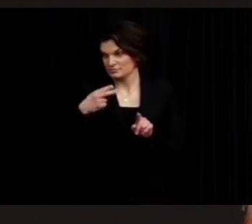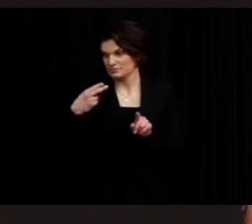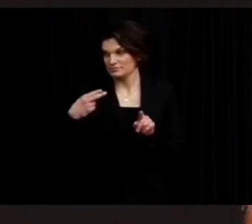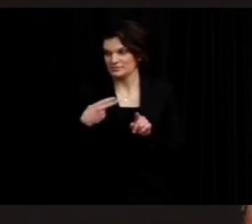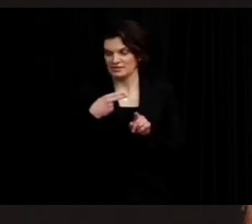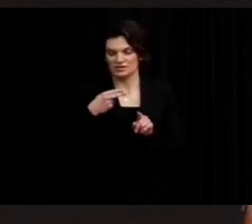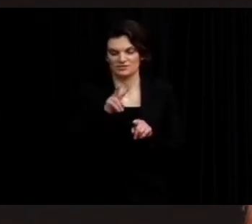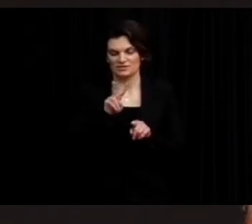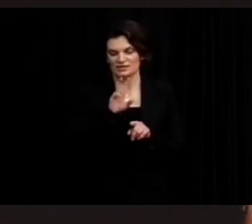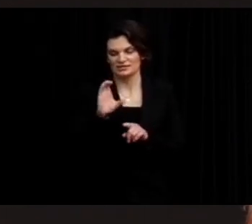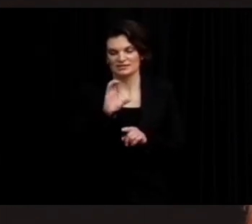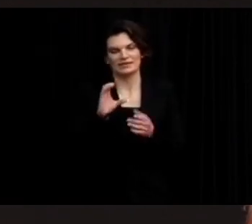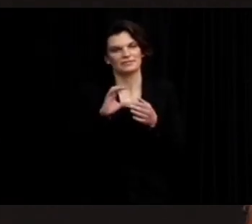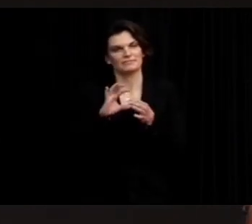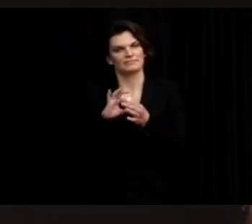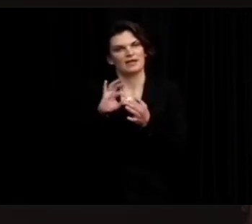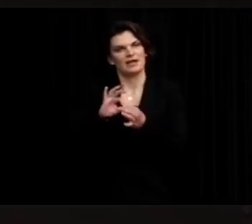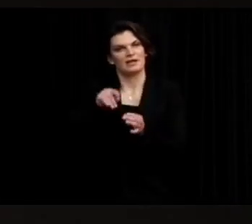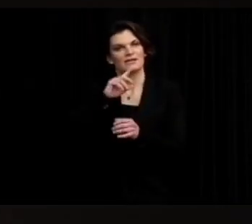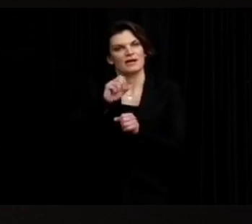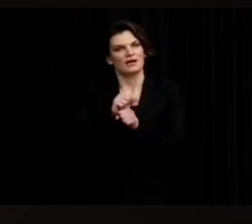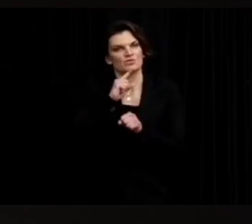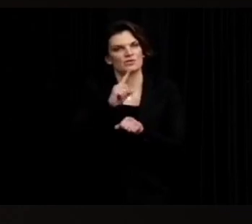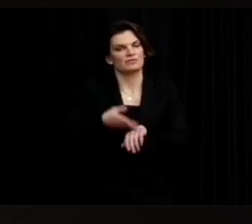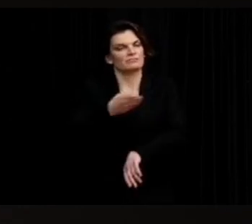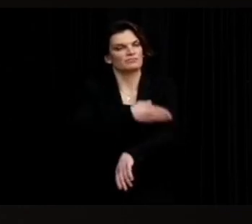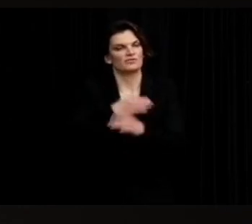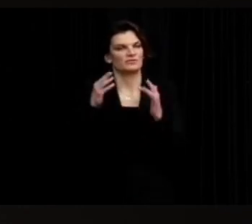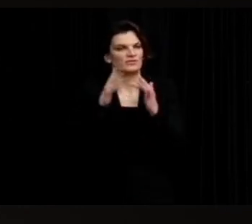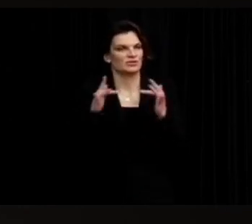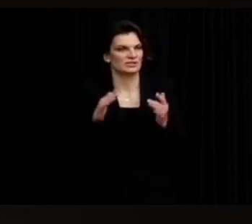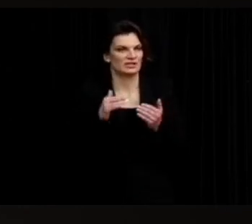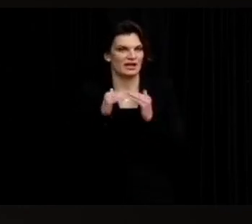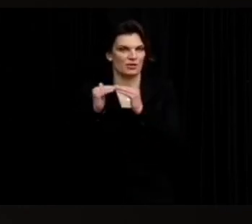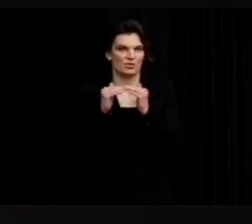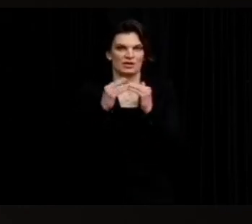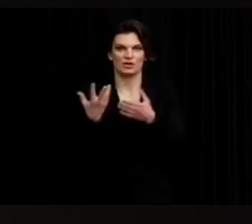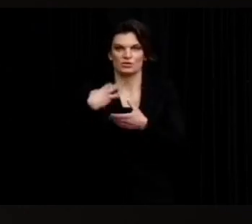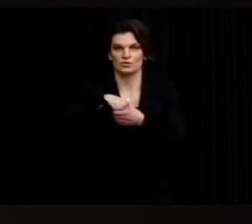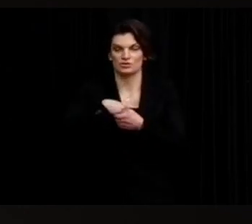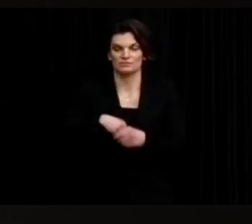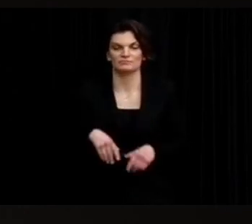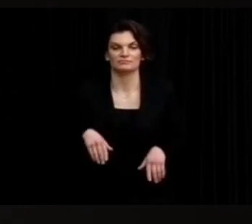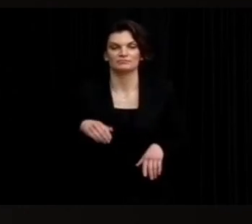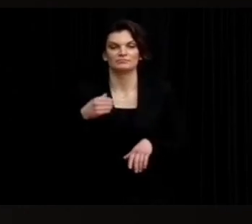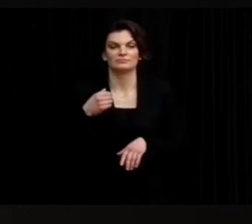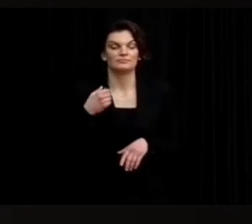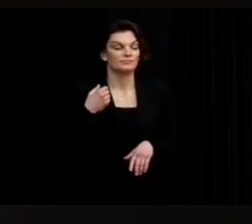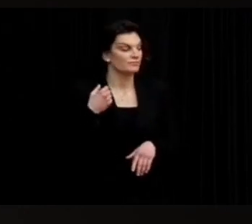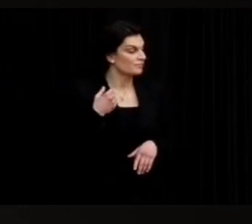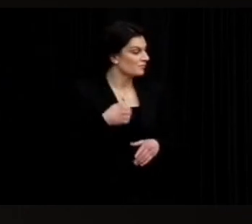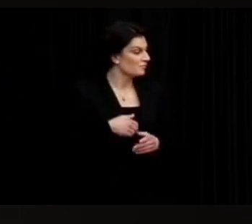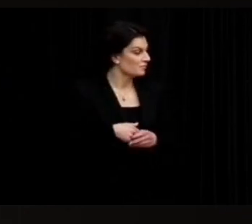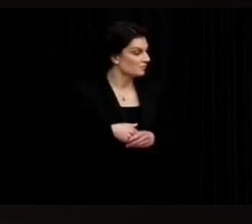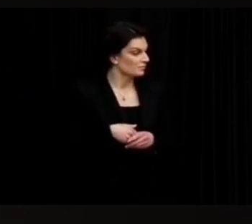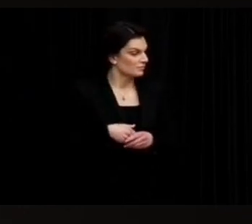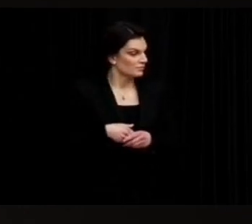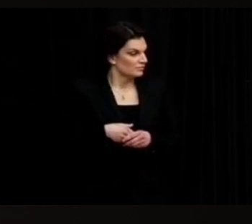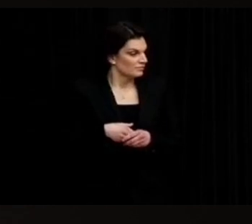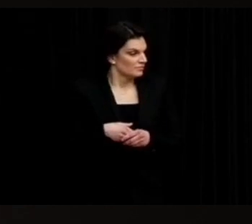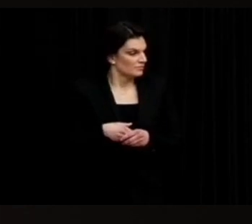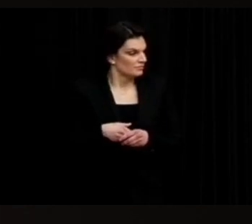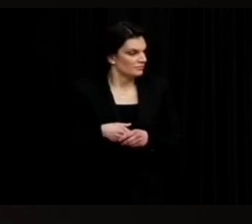further expand diversity, equity, and inclusion? Okay, this is Kira speaking. So